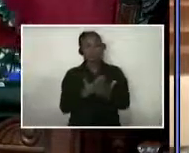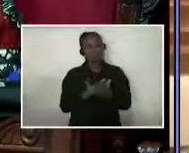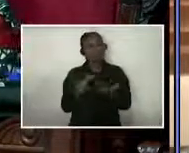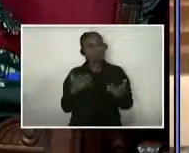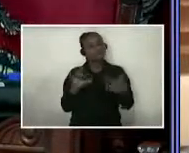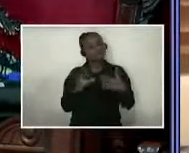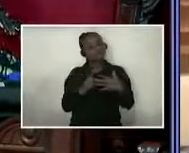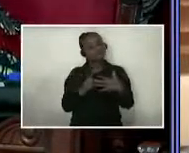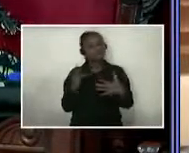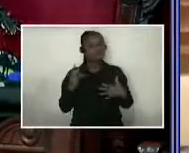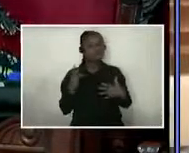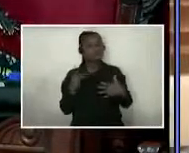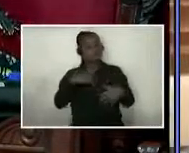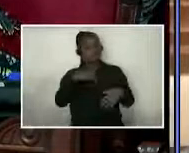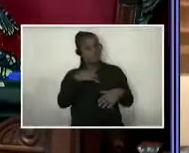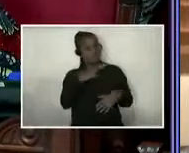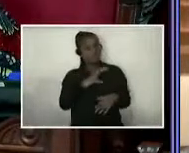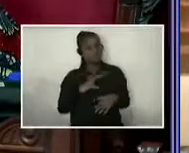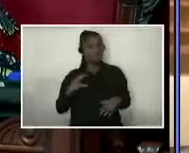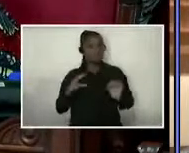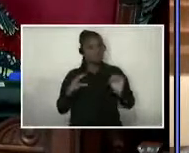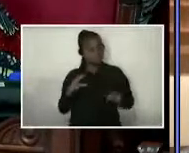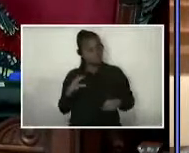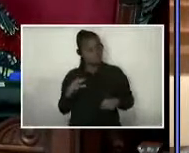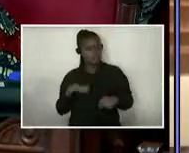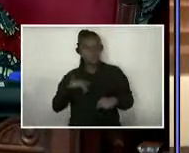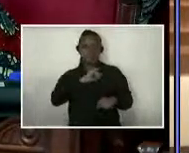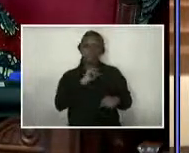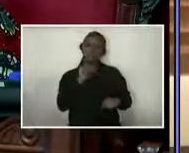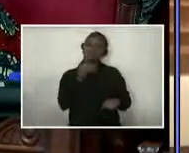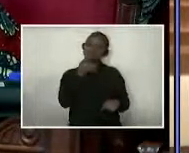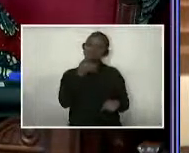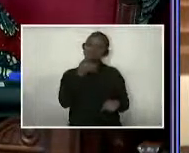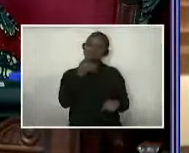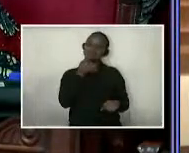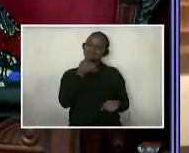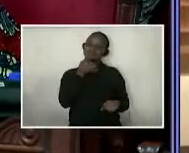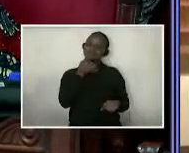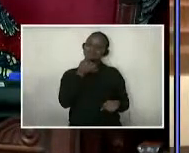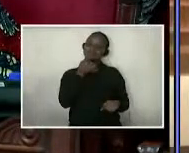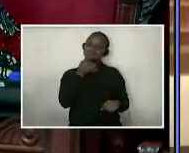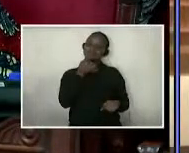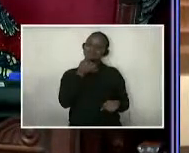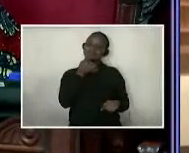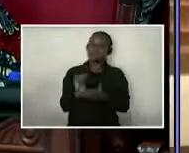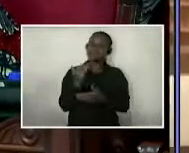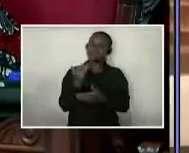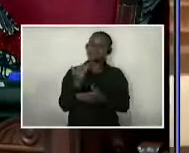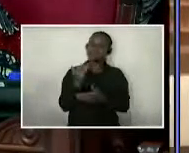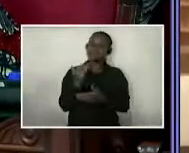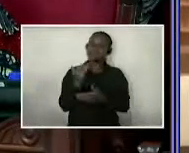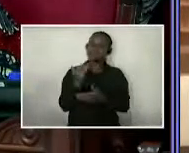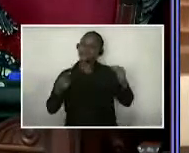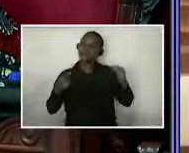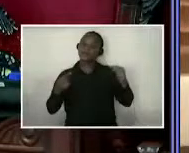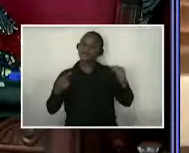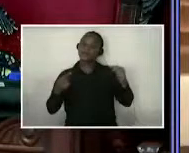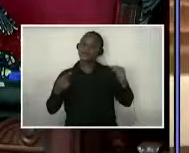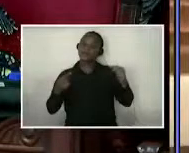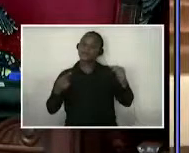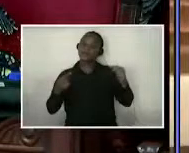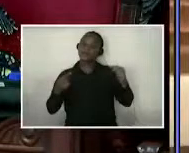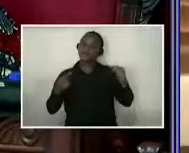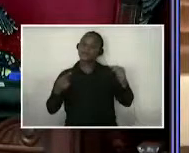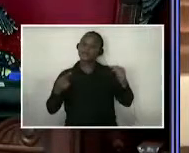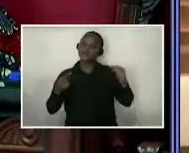committees, making it very easy to sideline political opposition and generally the African National Congress. In